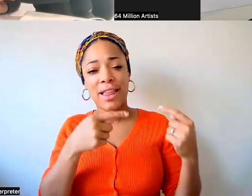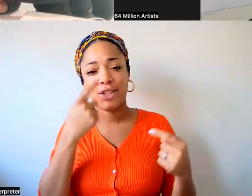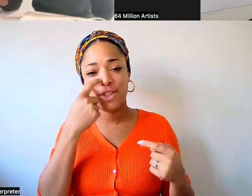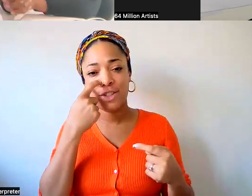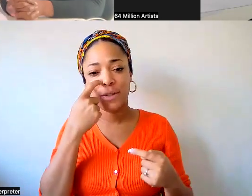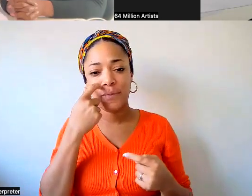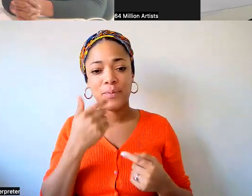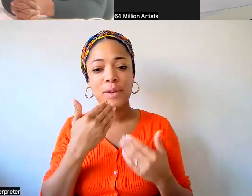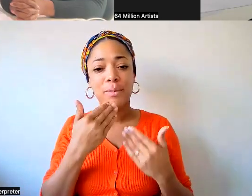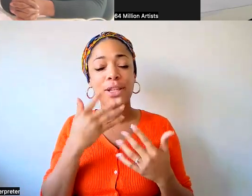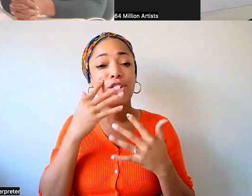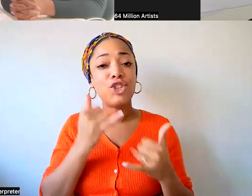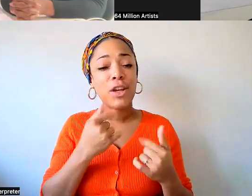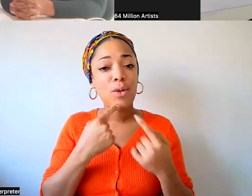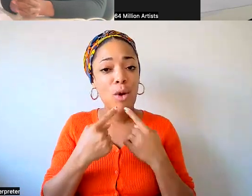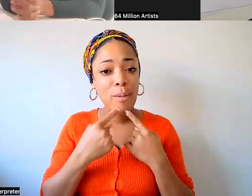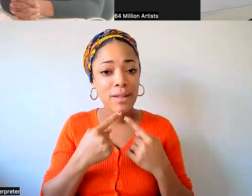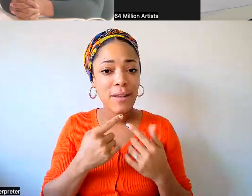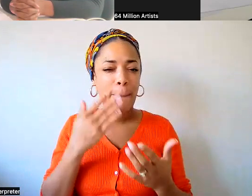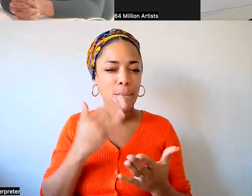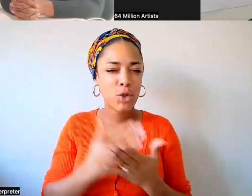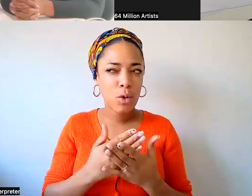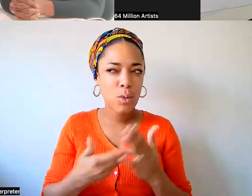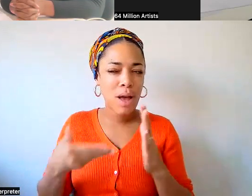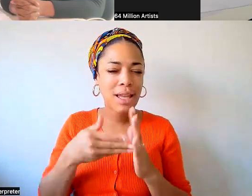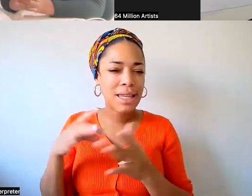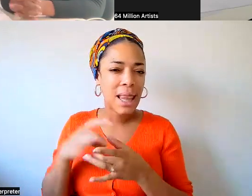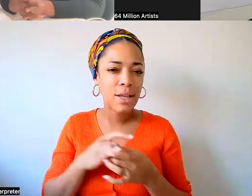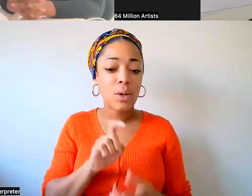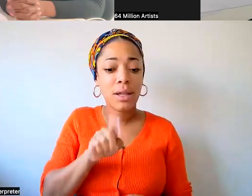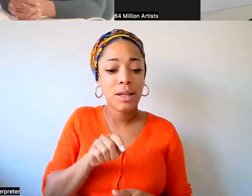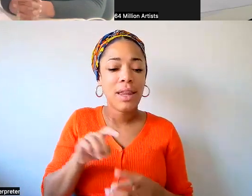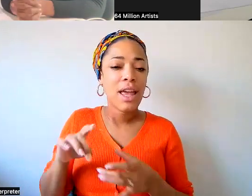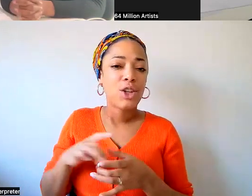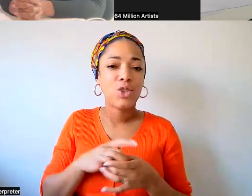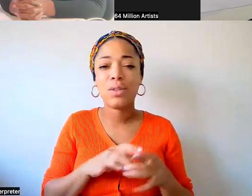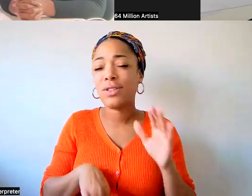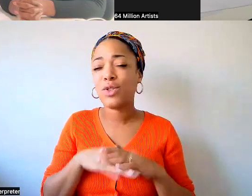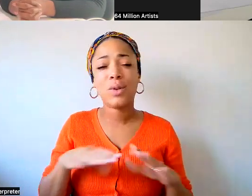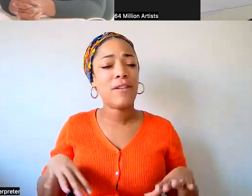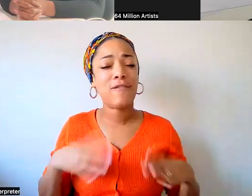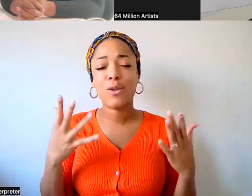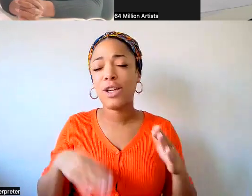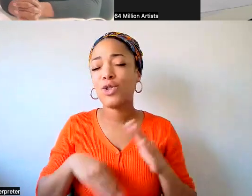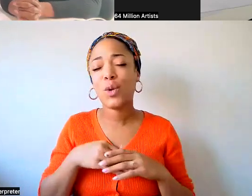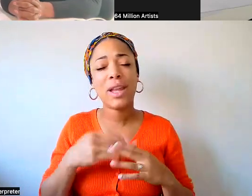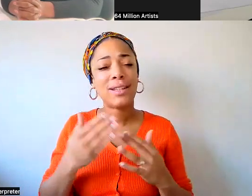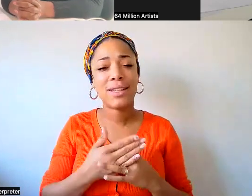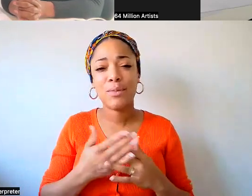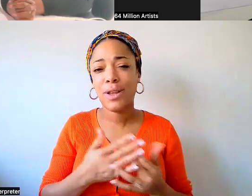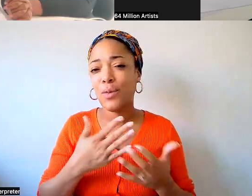out the comments. I'm pretty sure a good friend of mine will put a link in there so you can join. It's totally free, totally accessible, and we would love to have